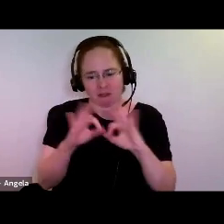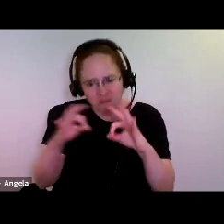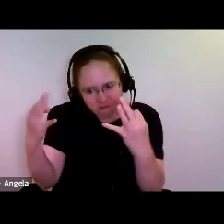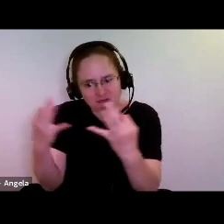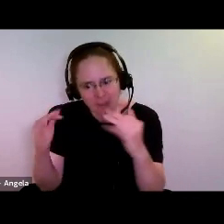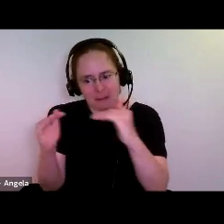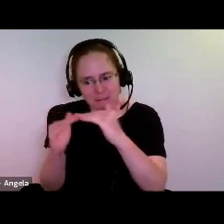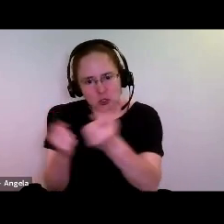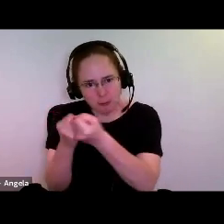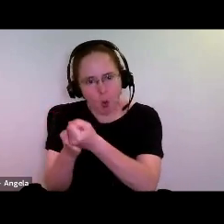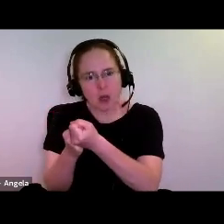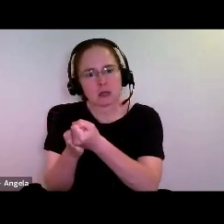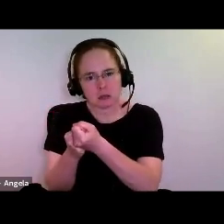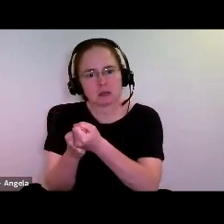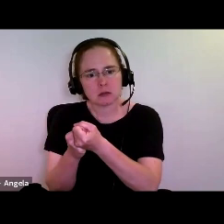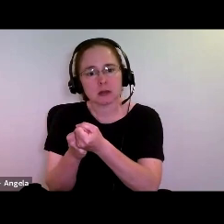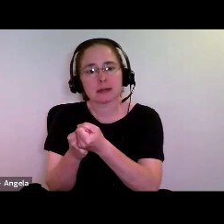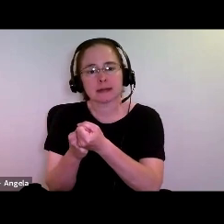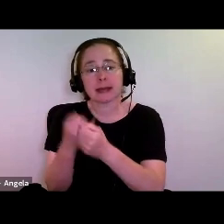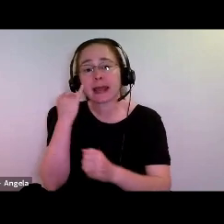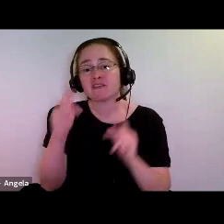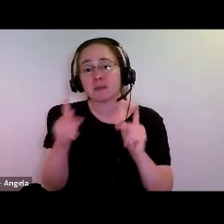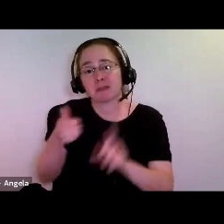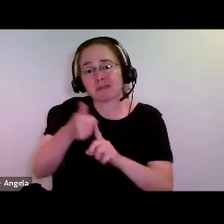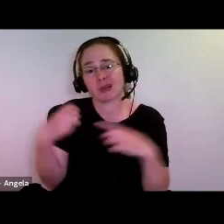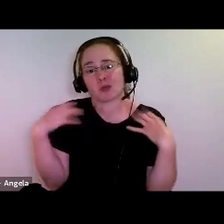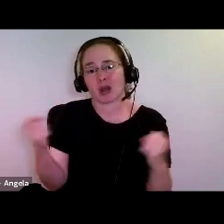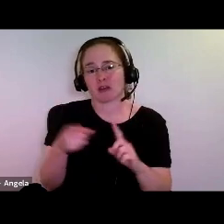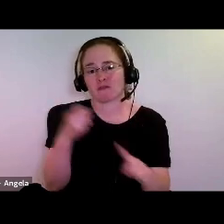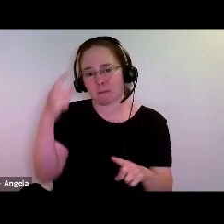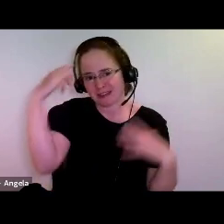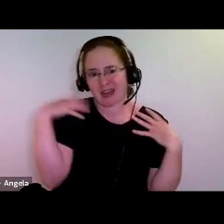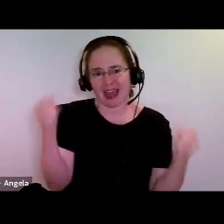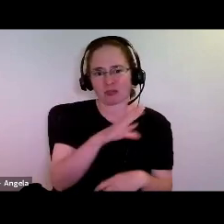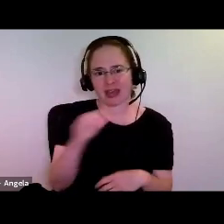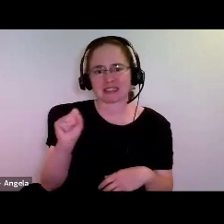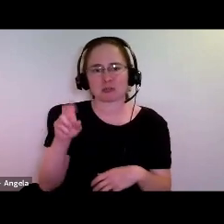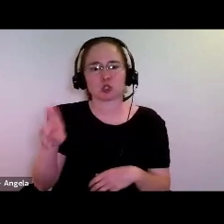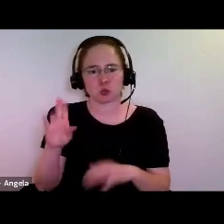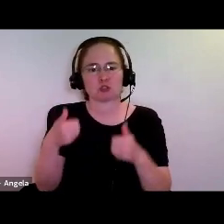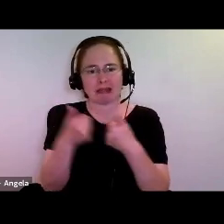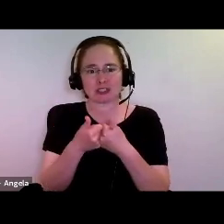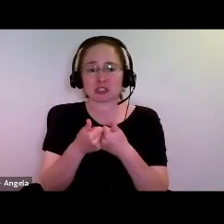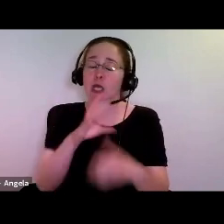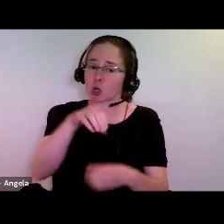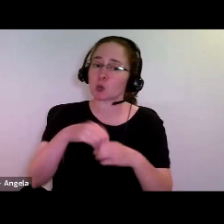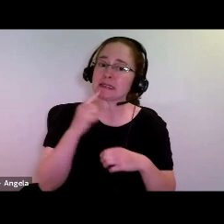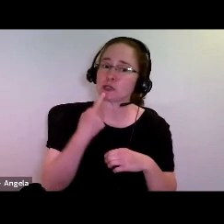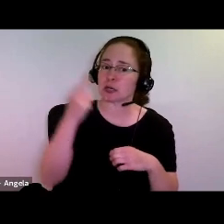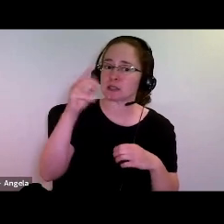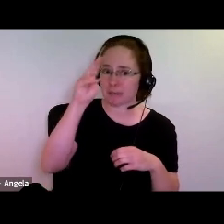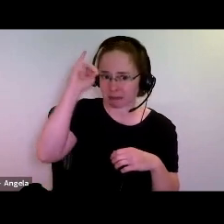family peer support when folks are recovering from mental health and substance use challenges, including serious mental illness and